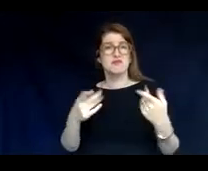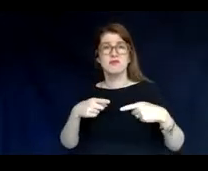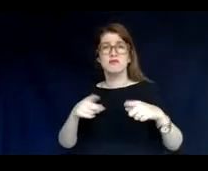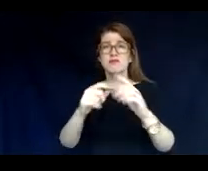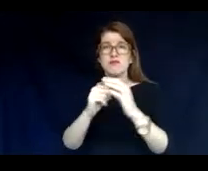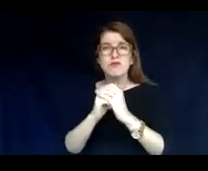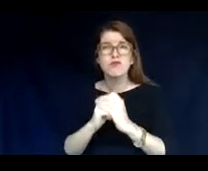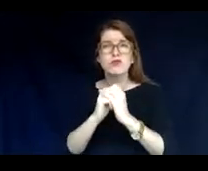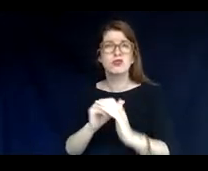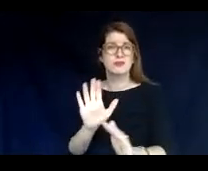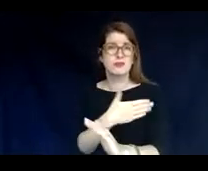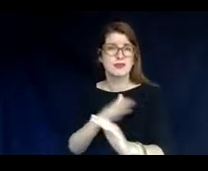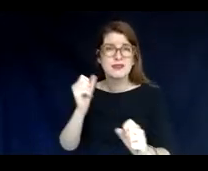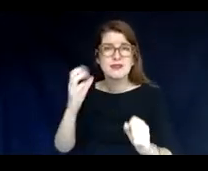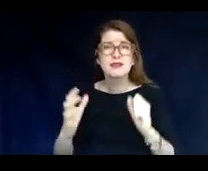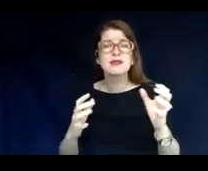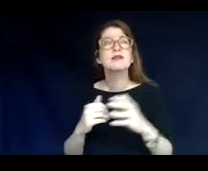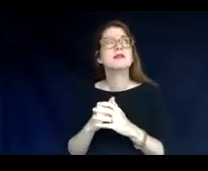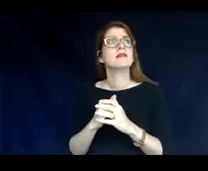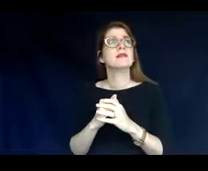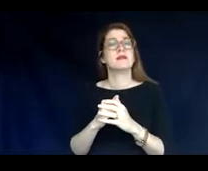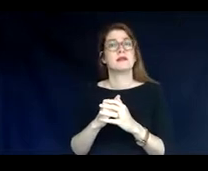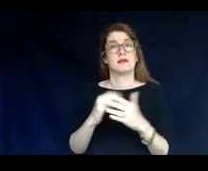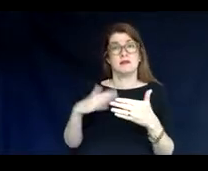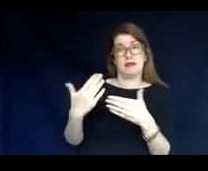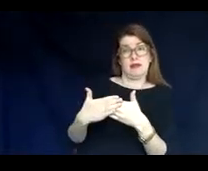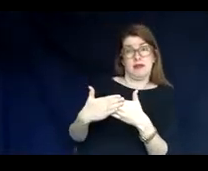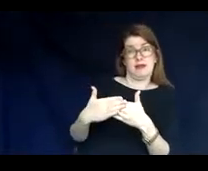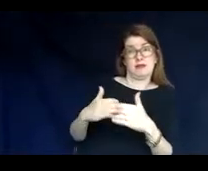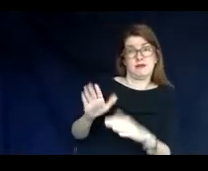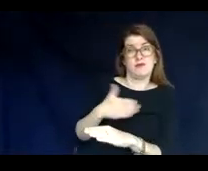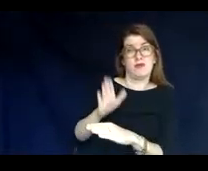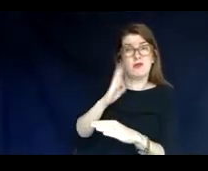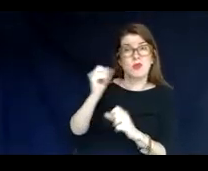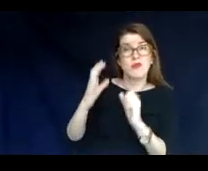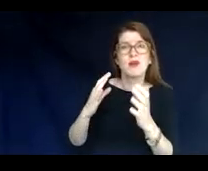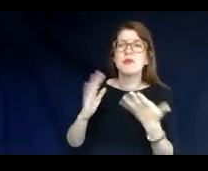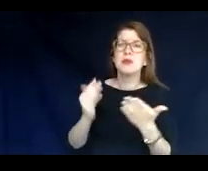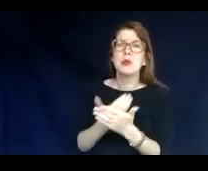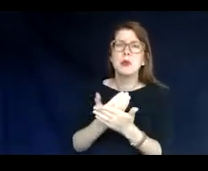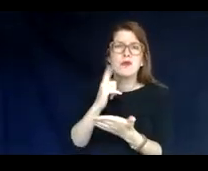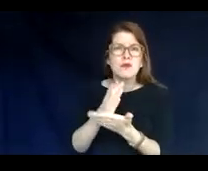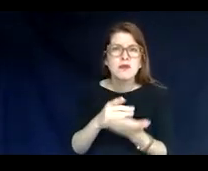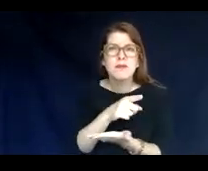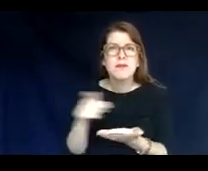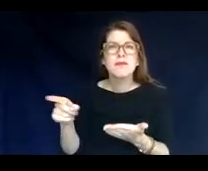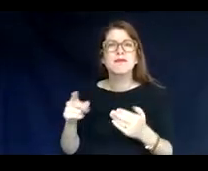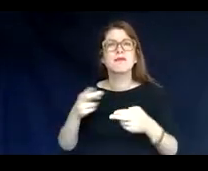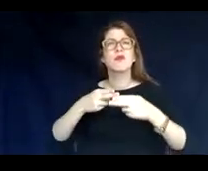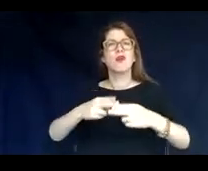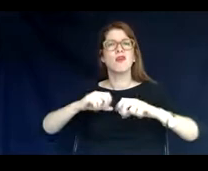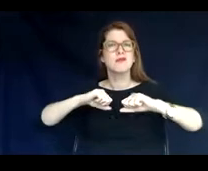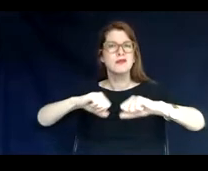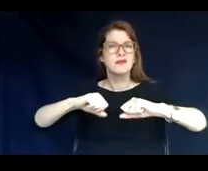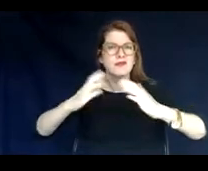and singing, this next song may be new to some of us. It's called Defender. I know